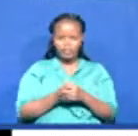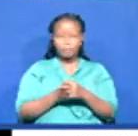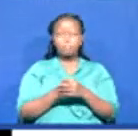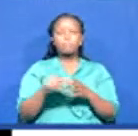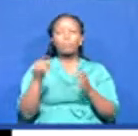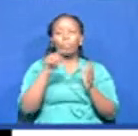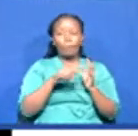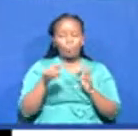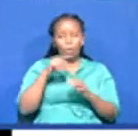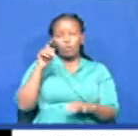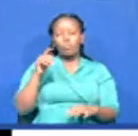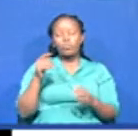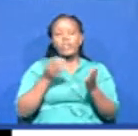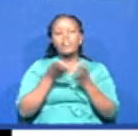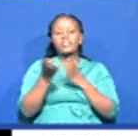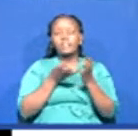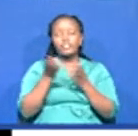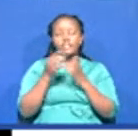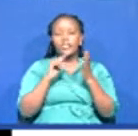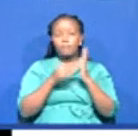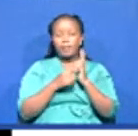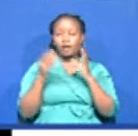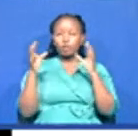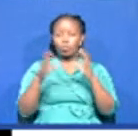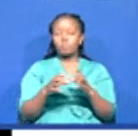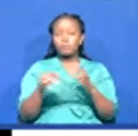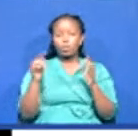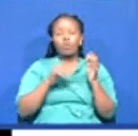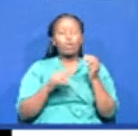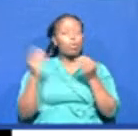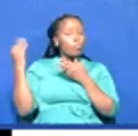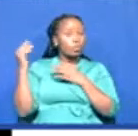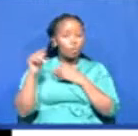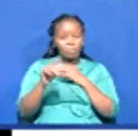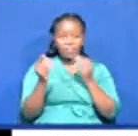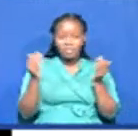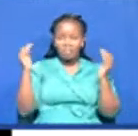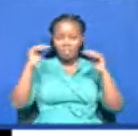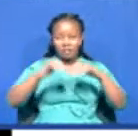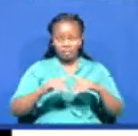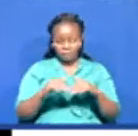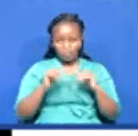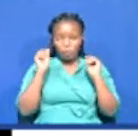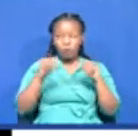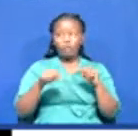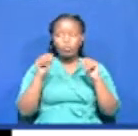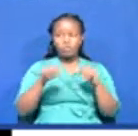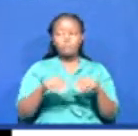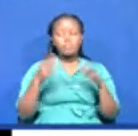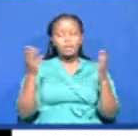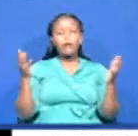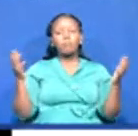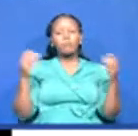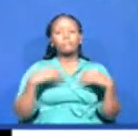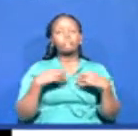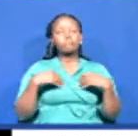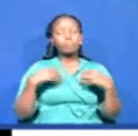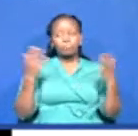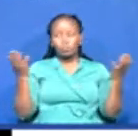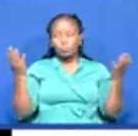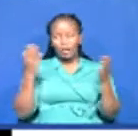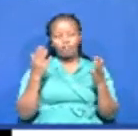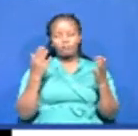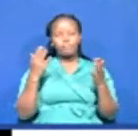that similar interventions such as this will be able to emerge, of course, beyond our